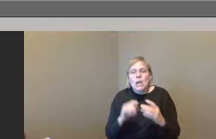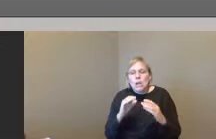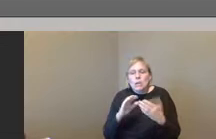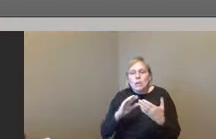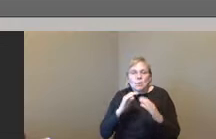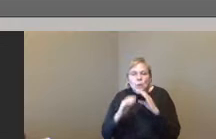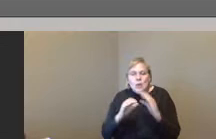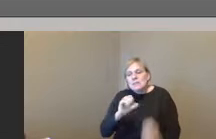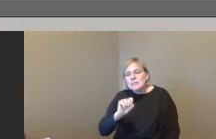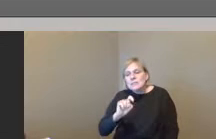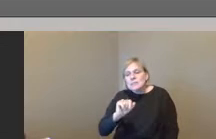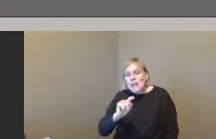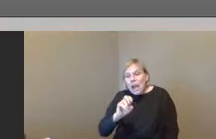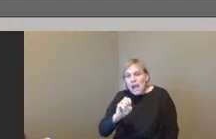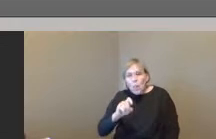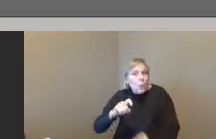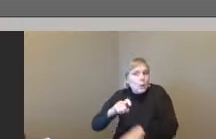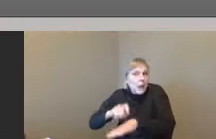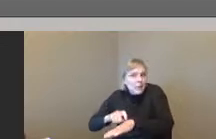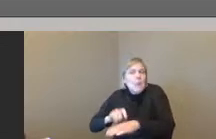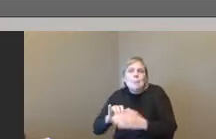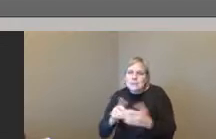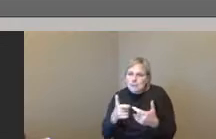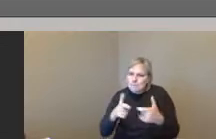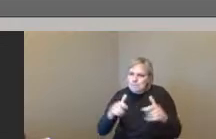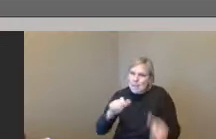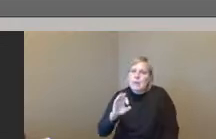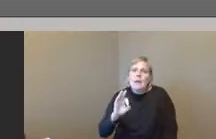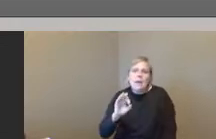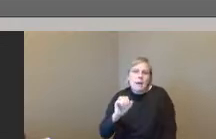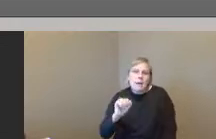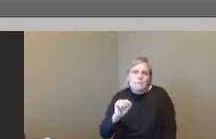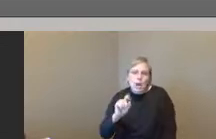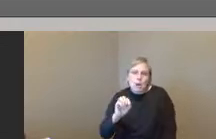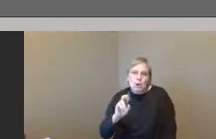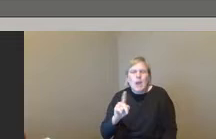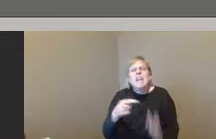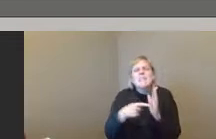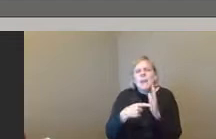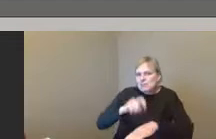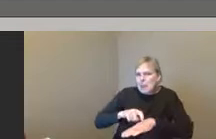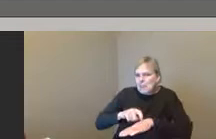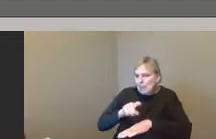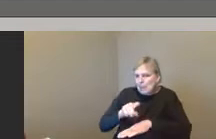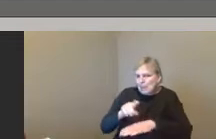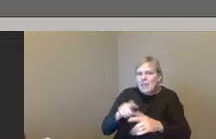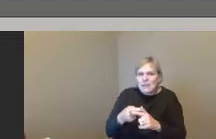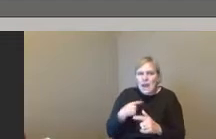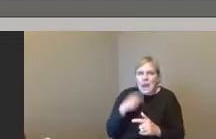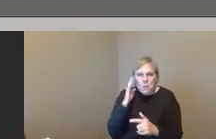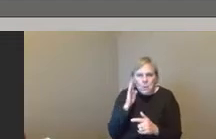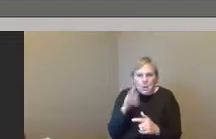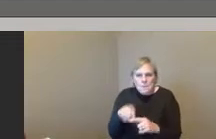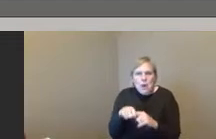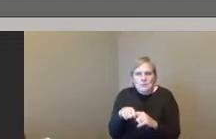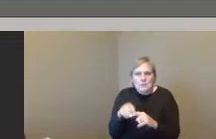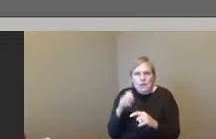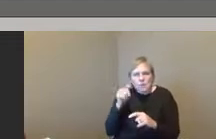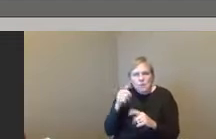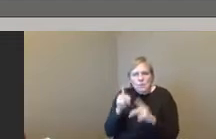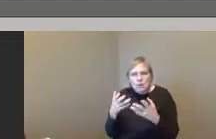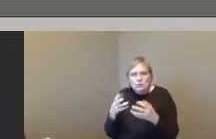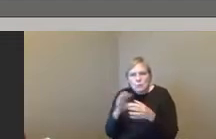communication style, or timing, that's a big factor. So I'll give an example of timing, and then I'll pause because I know other people